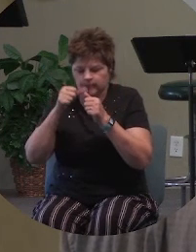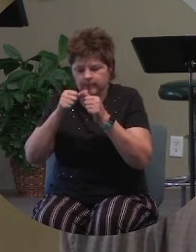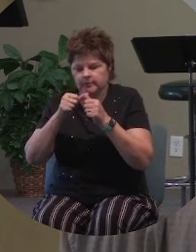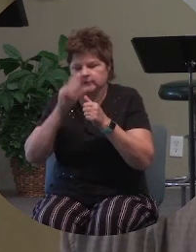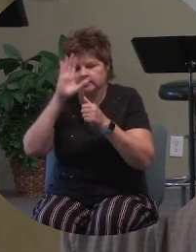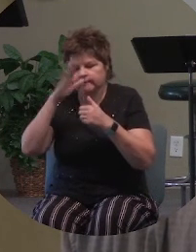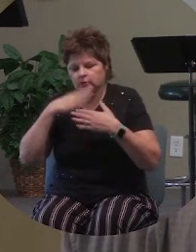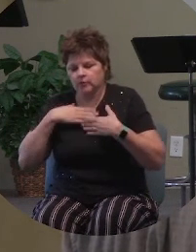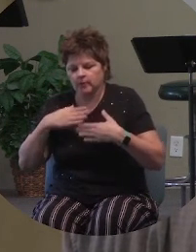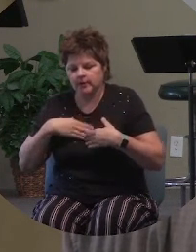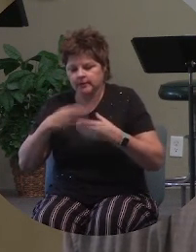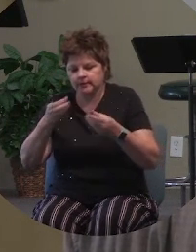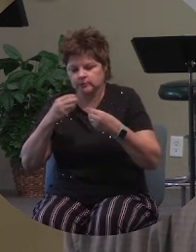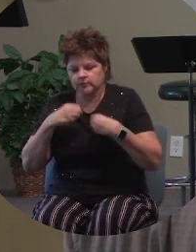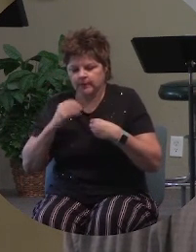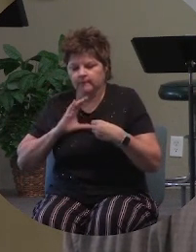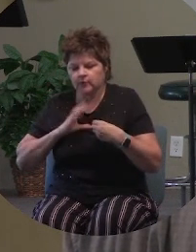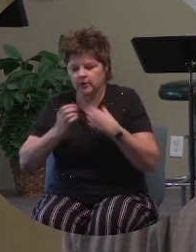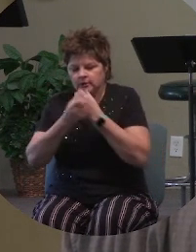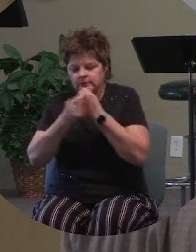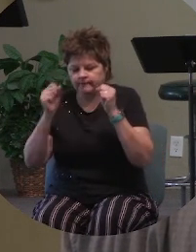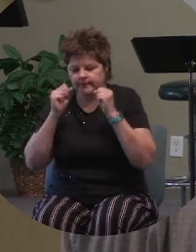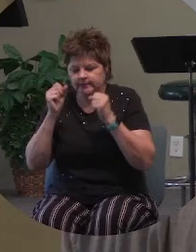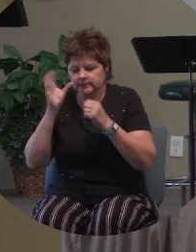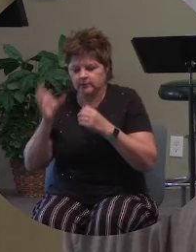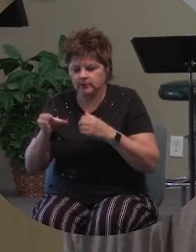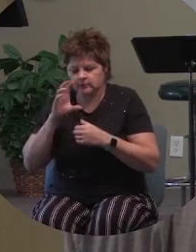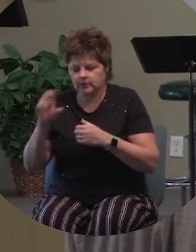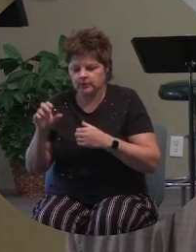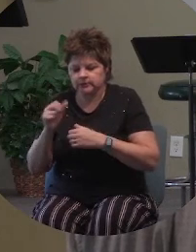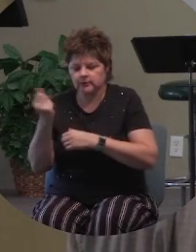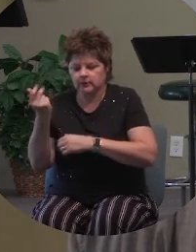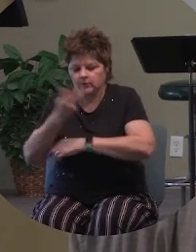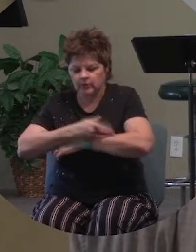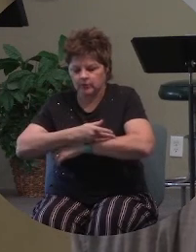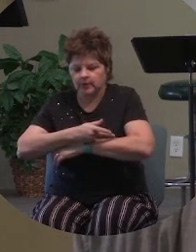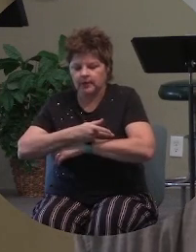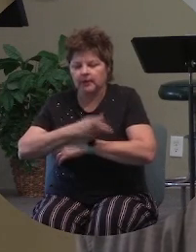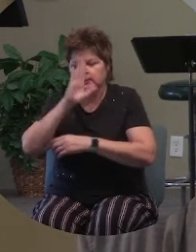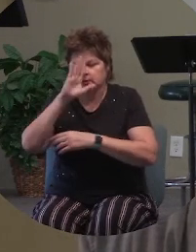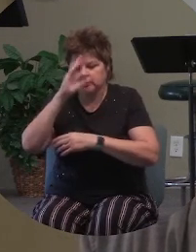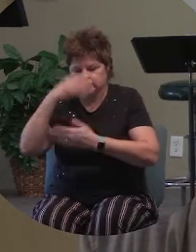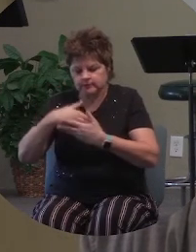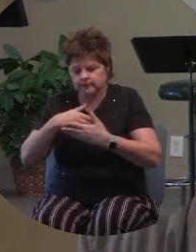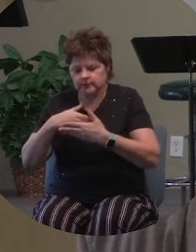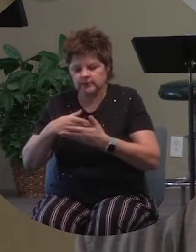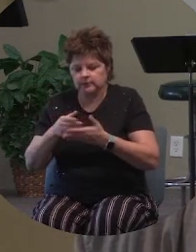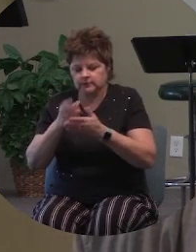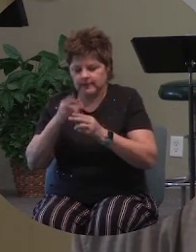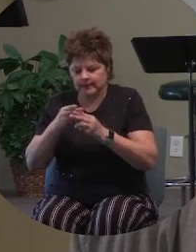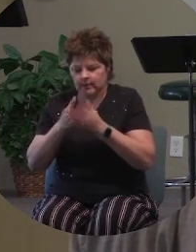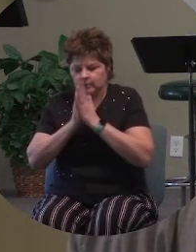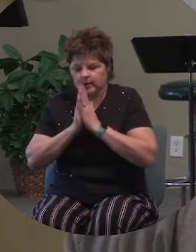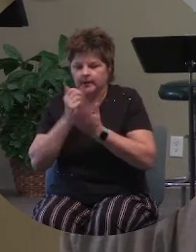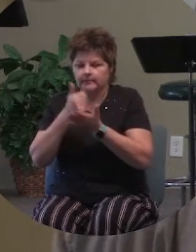our salvation on the cross and rose the third day, Lord. In your Son's name I pray. Amen.